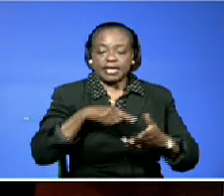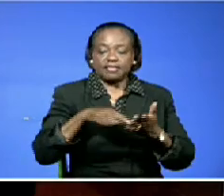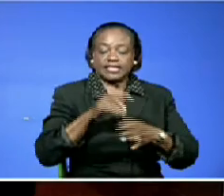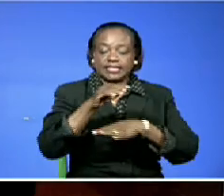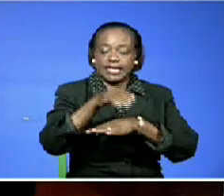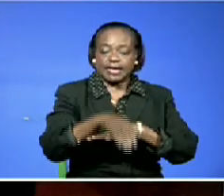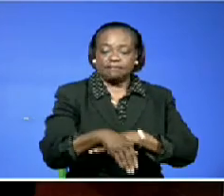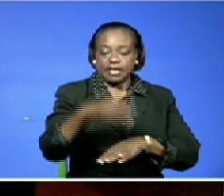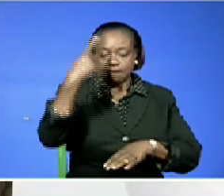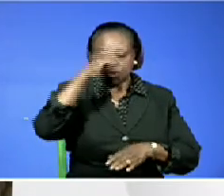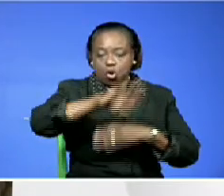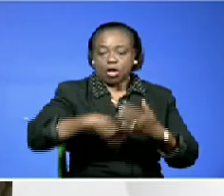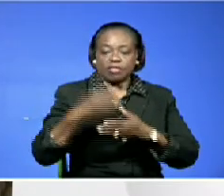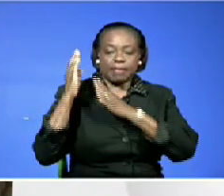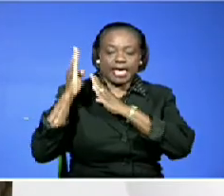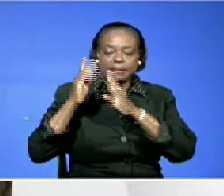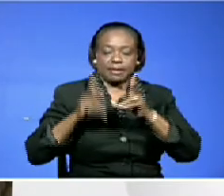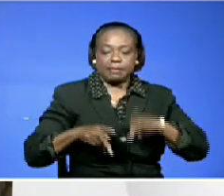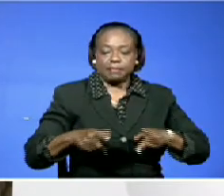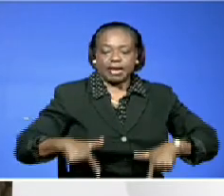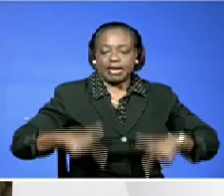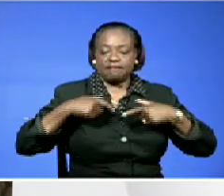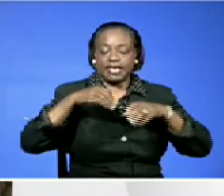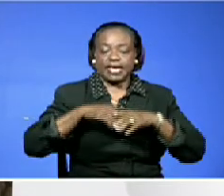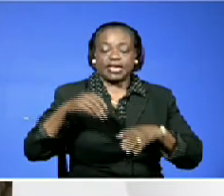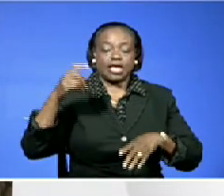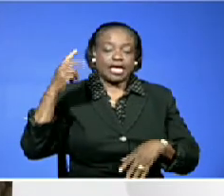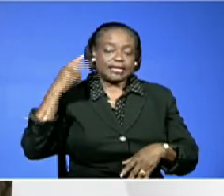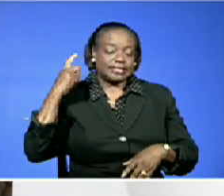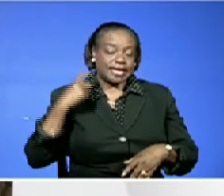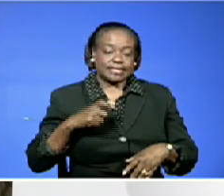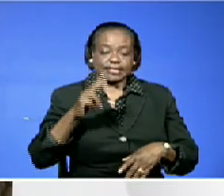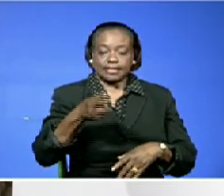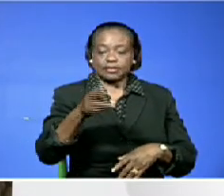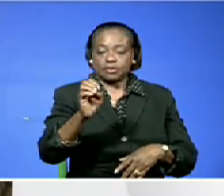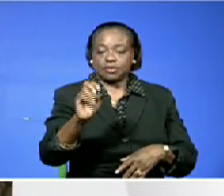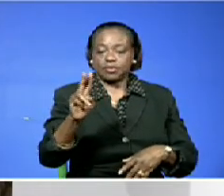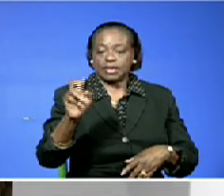diaspora living in Houston, Texas. The Prime Minister and his delegation return home tomorrow.